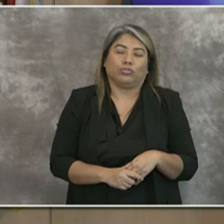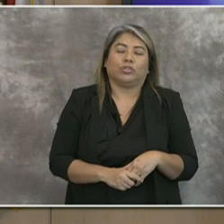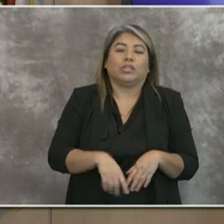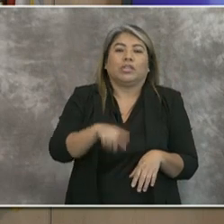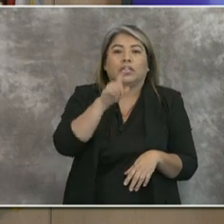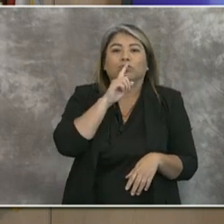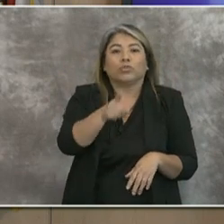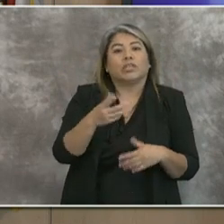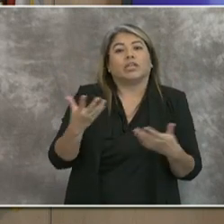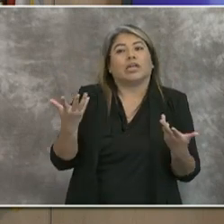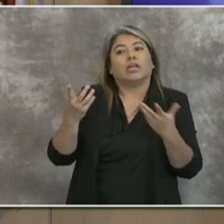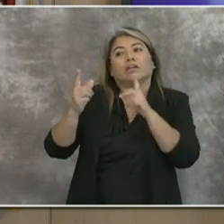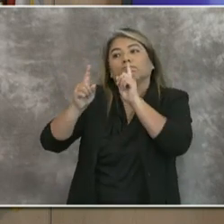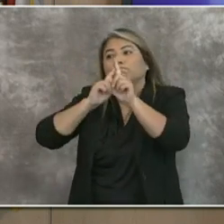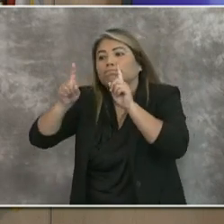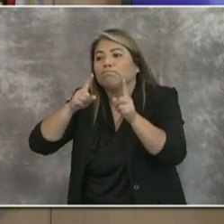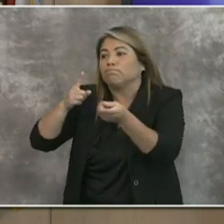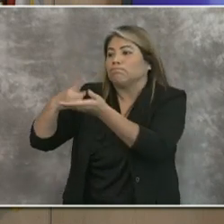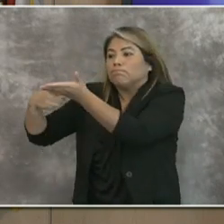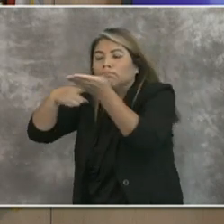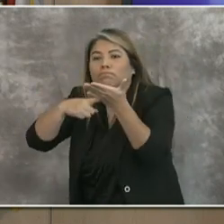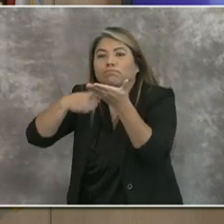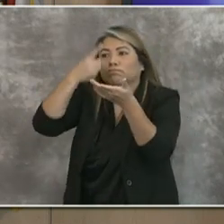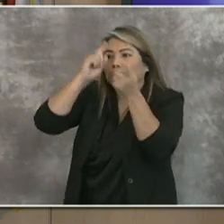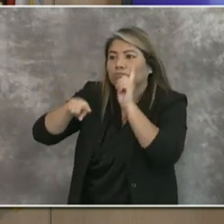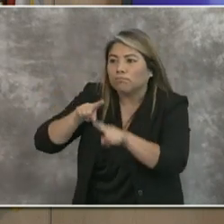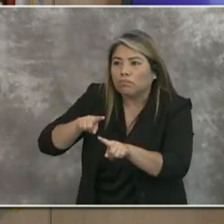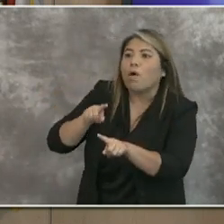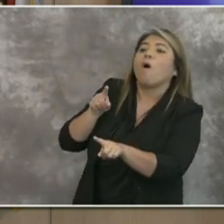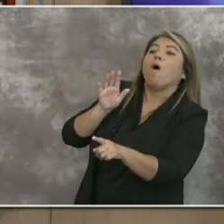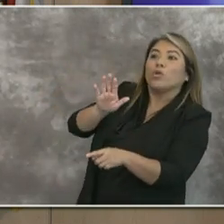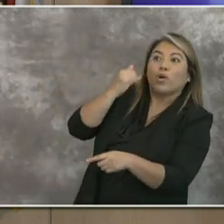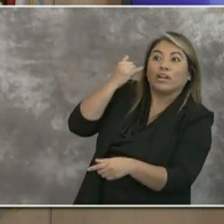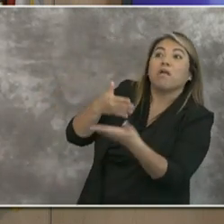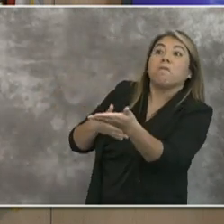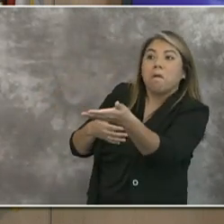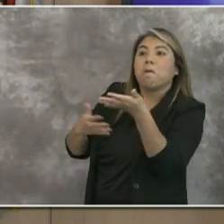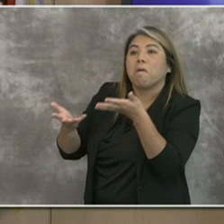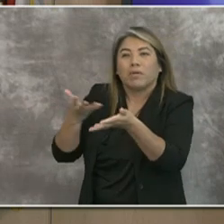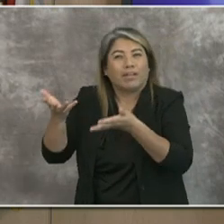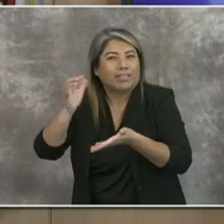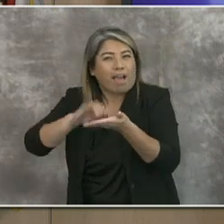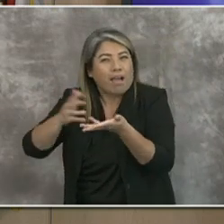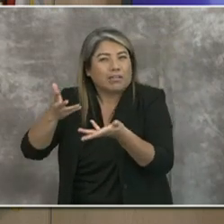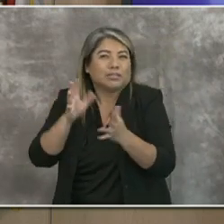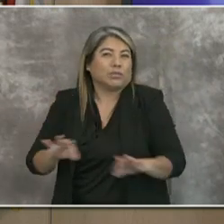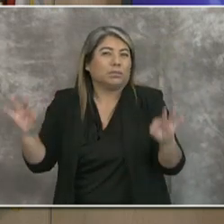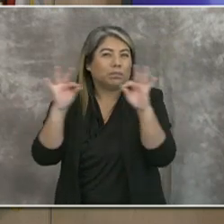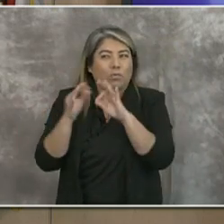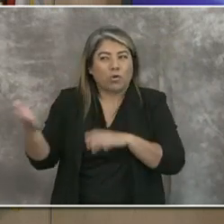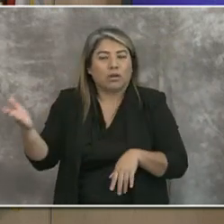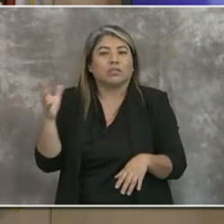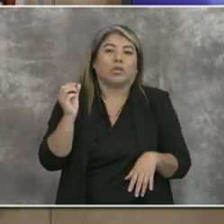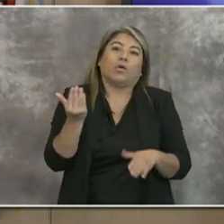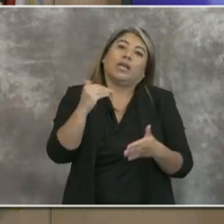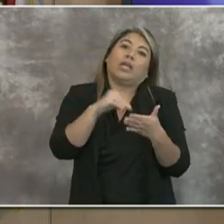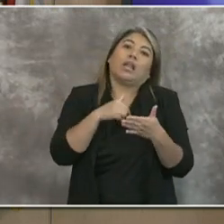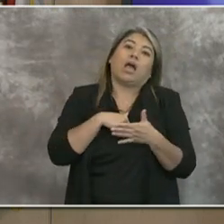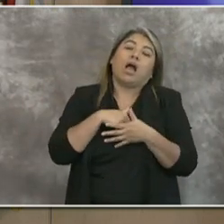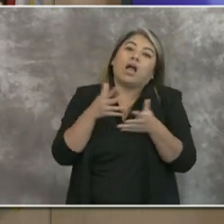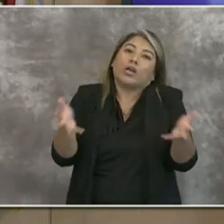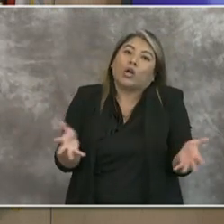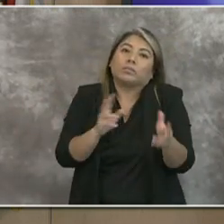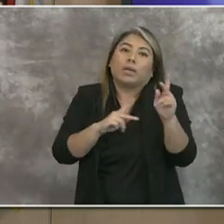really the dialogue and the cooperation and the exchange of ideas that's really important. So again, I would urge